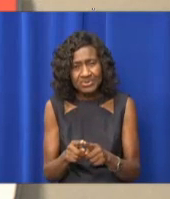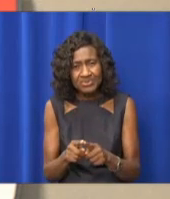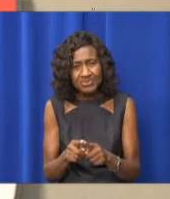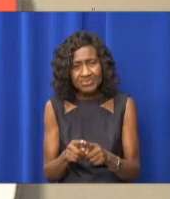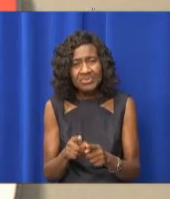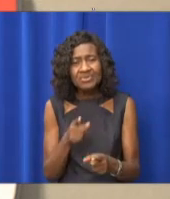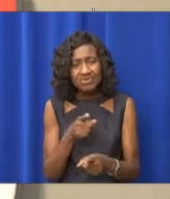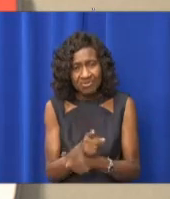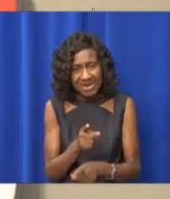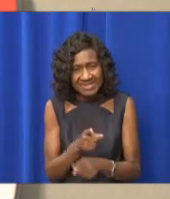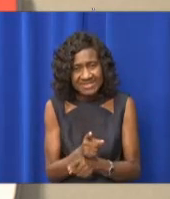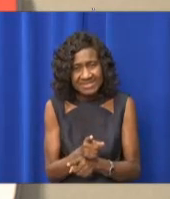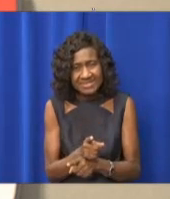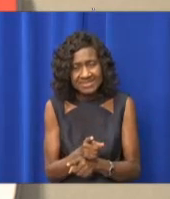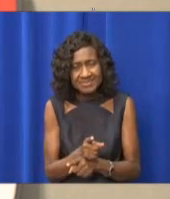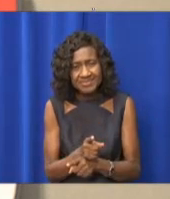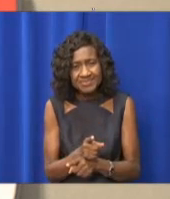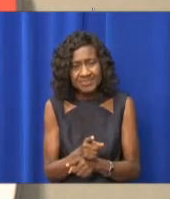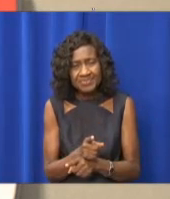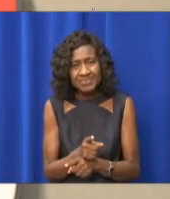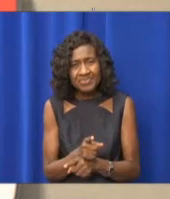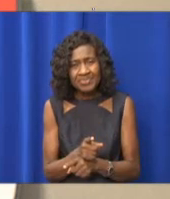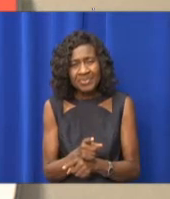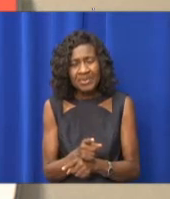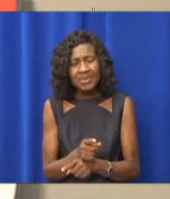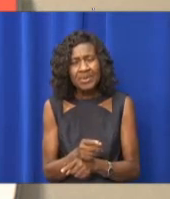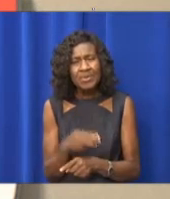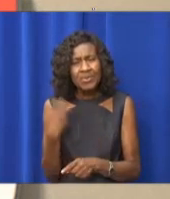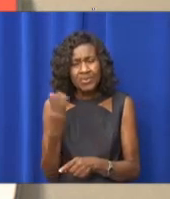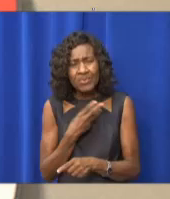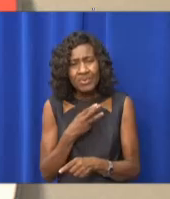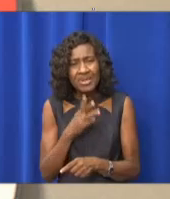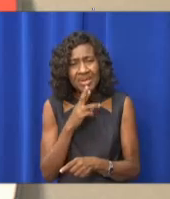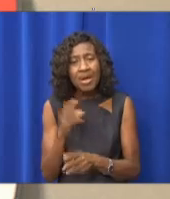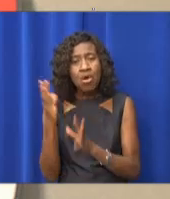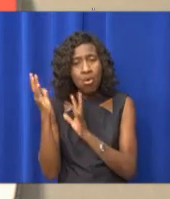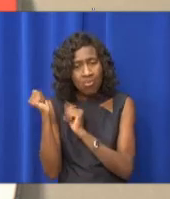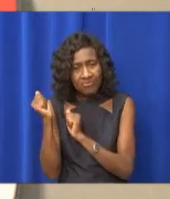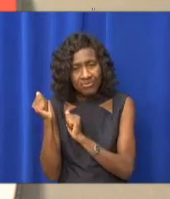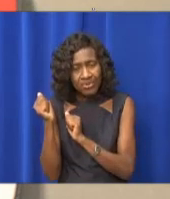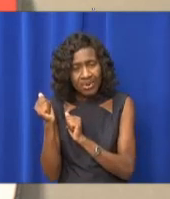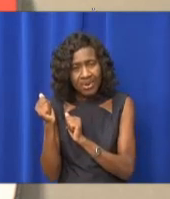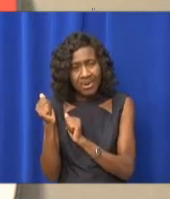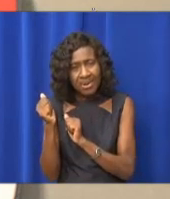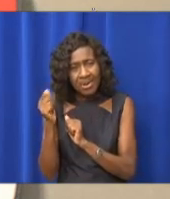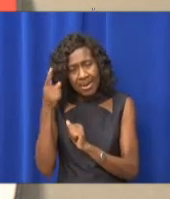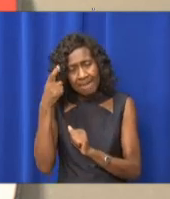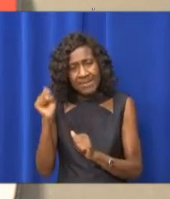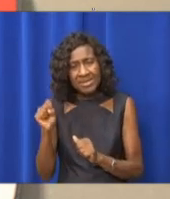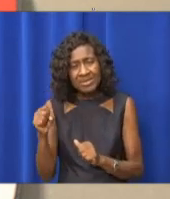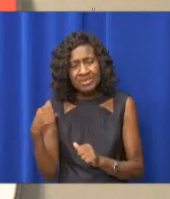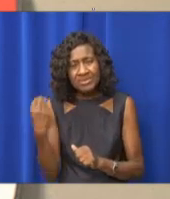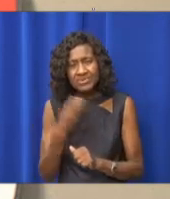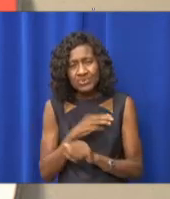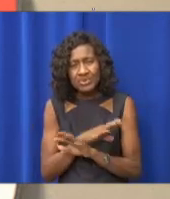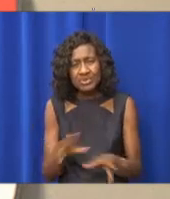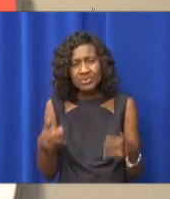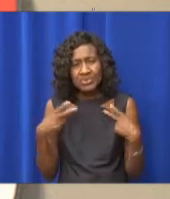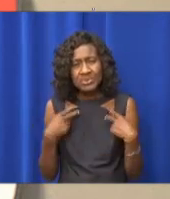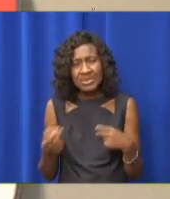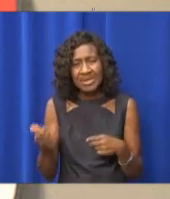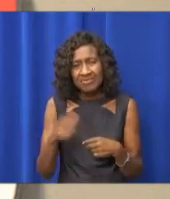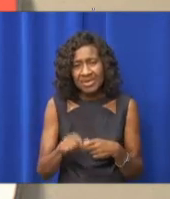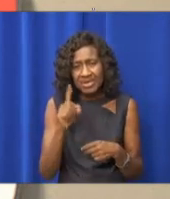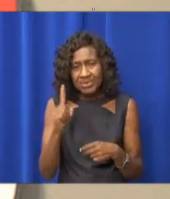unprecedented crisis. We're optimistic because I think it is really significant that we've had nobody for over 2 weeks now